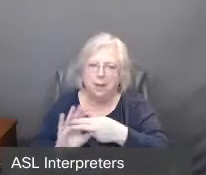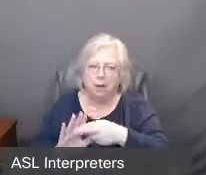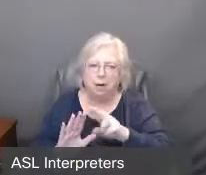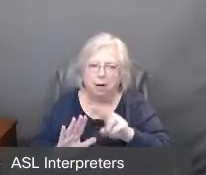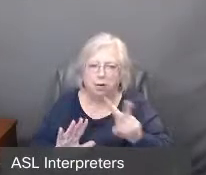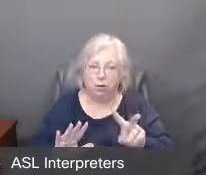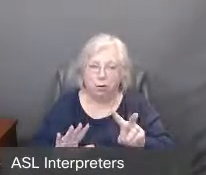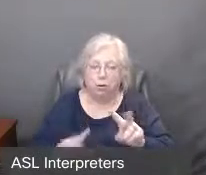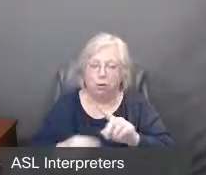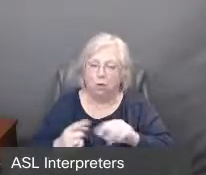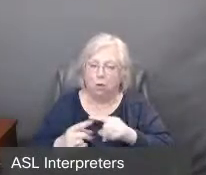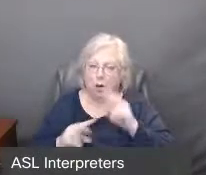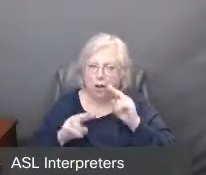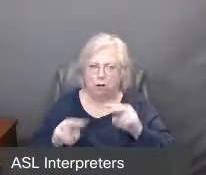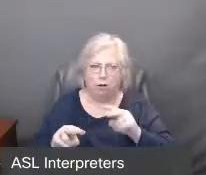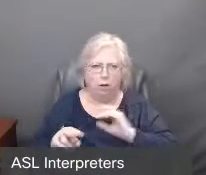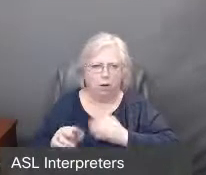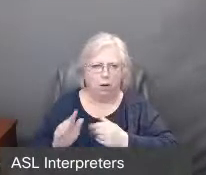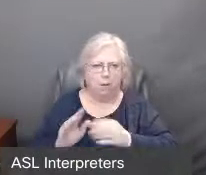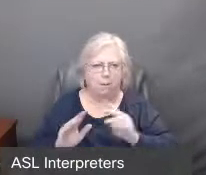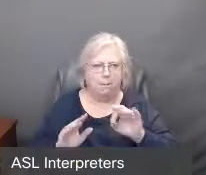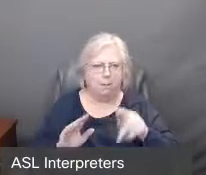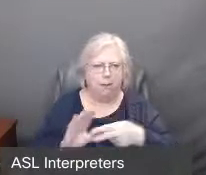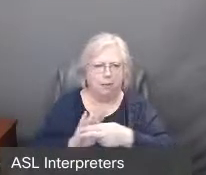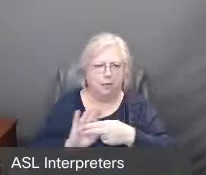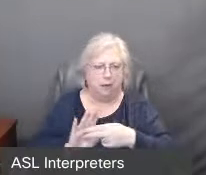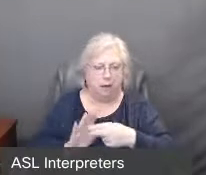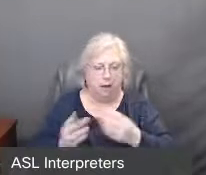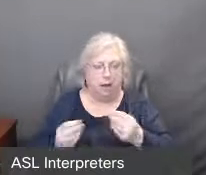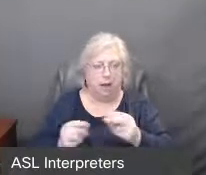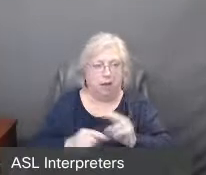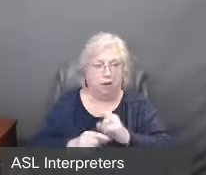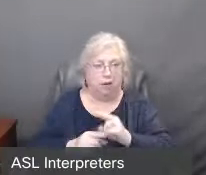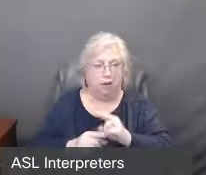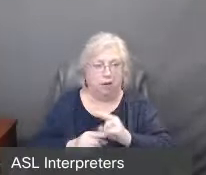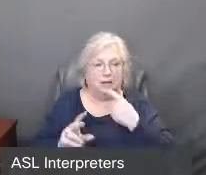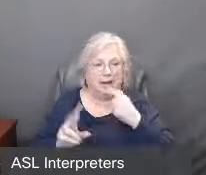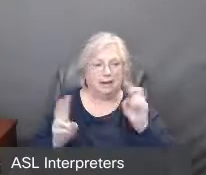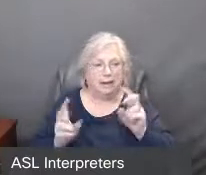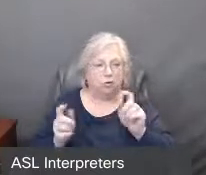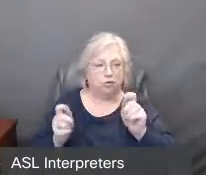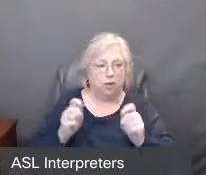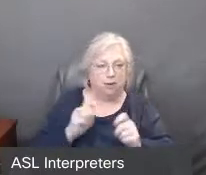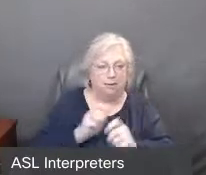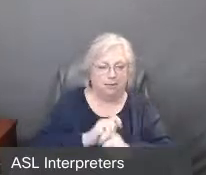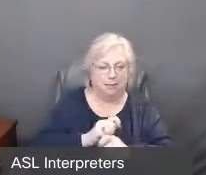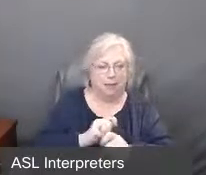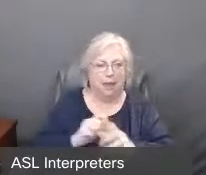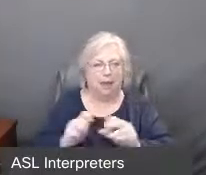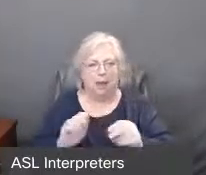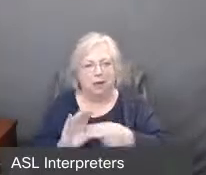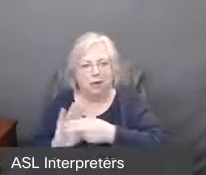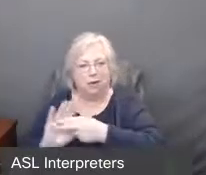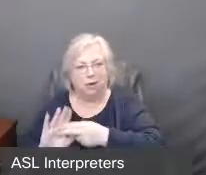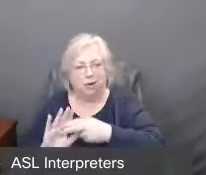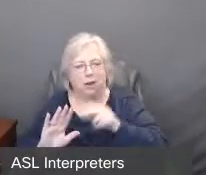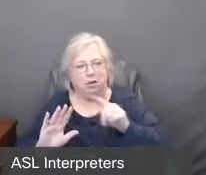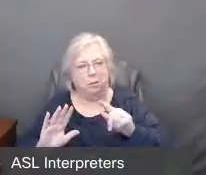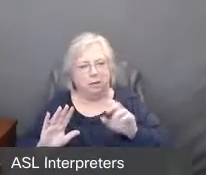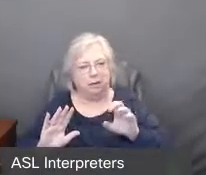when I look on our zoning map, our land use is transition and our zoning is